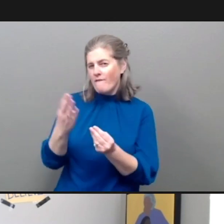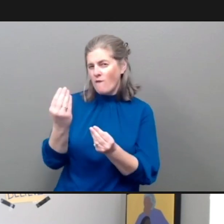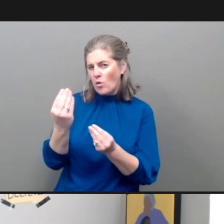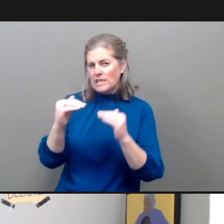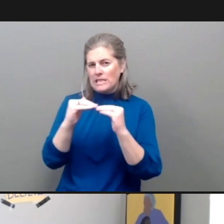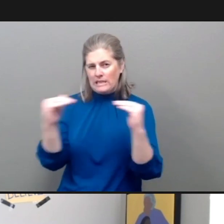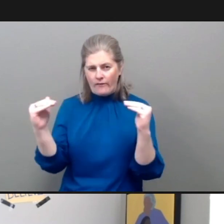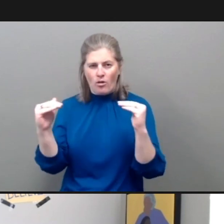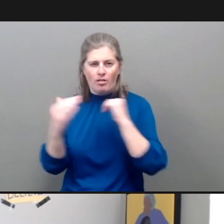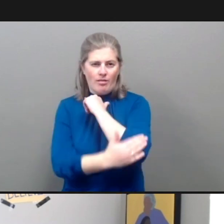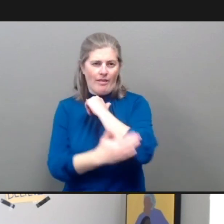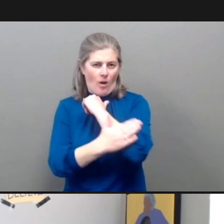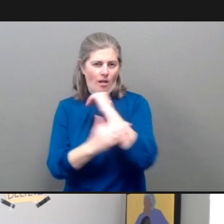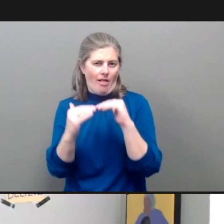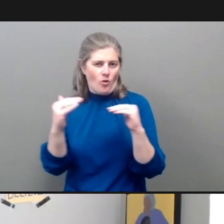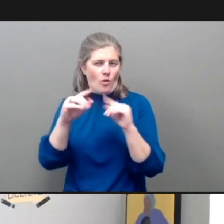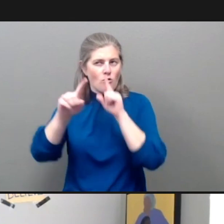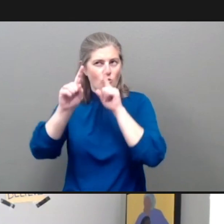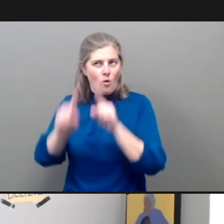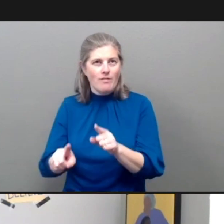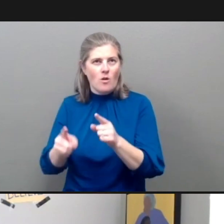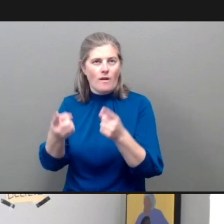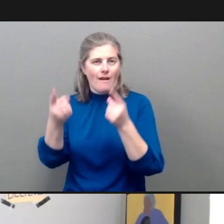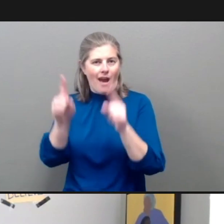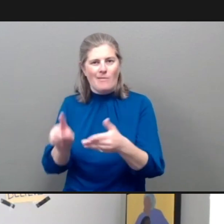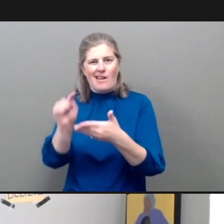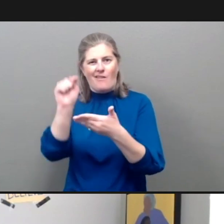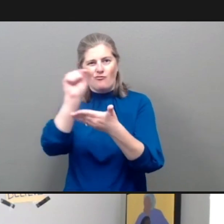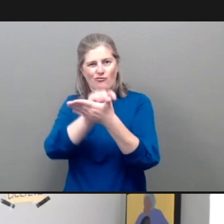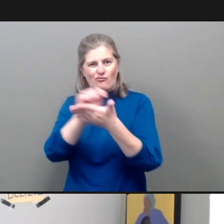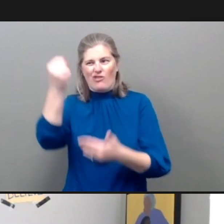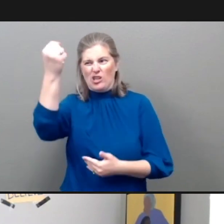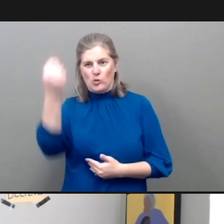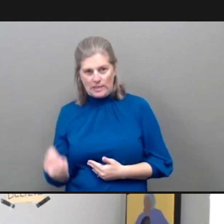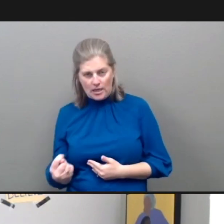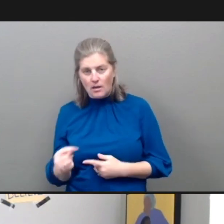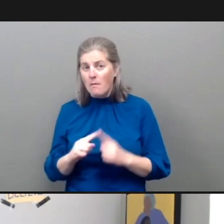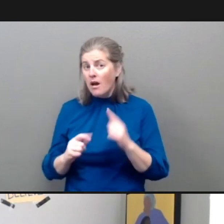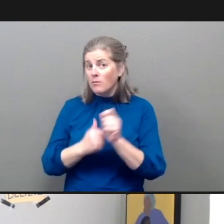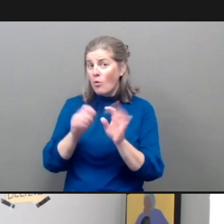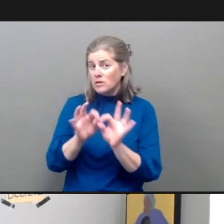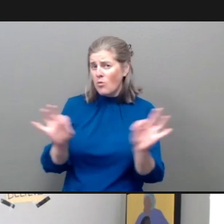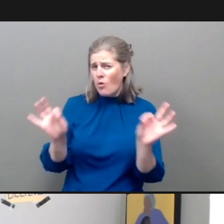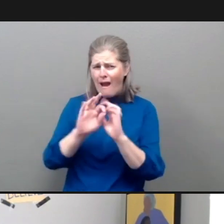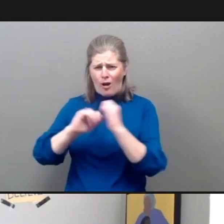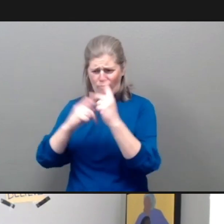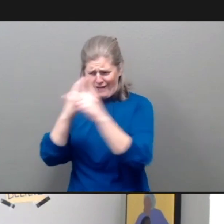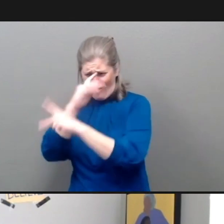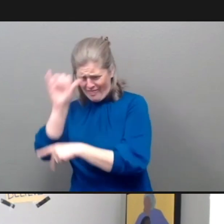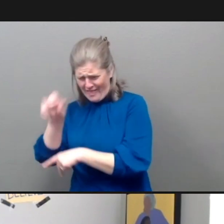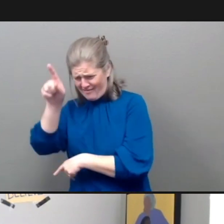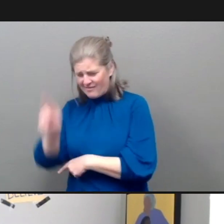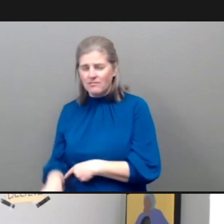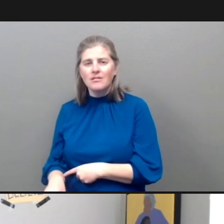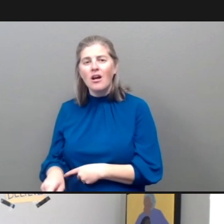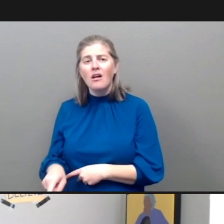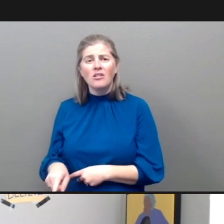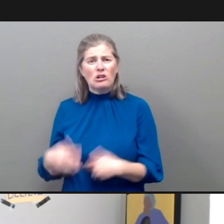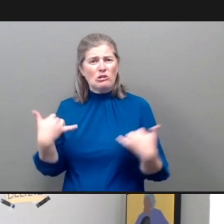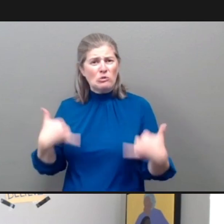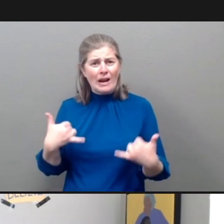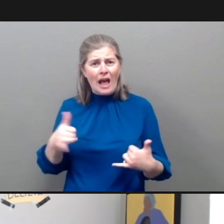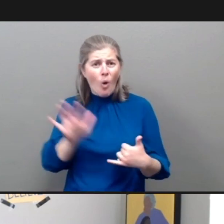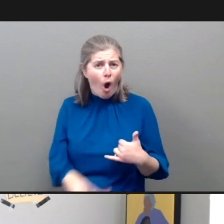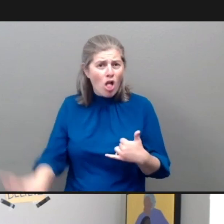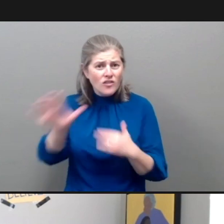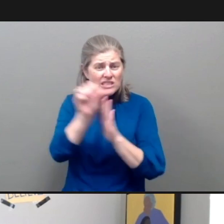EPI report that comes out every Tuesday. But I think more importantly than how to do it is that they're all really high. The whole